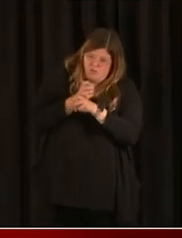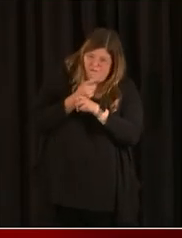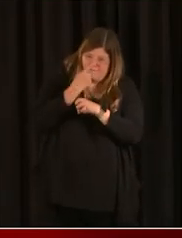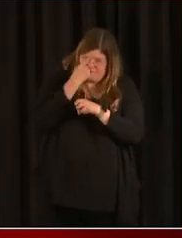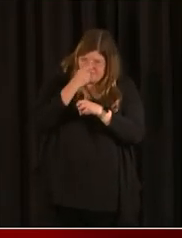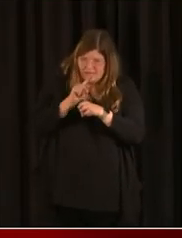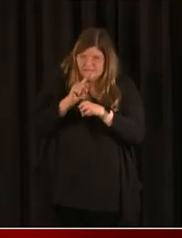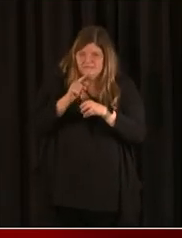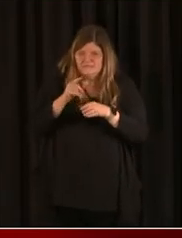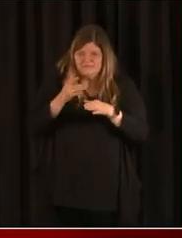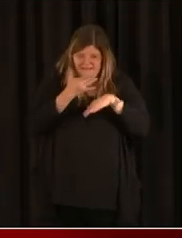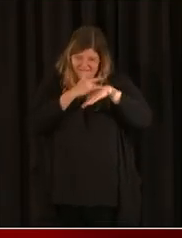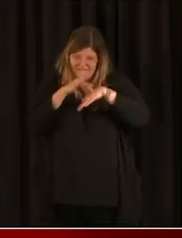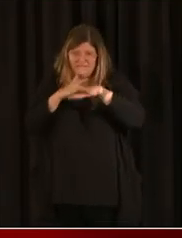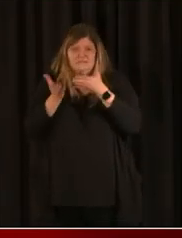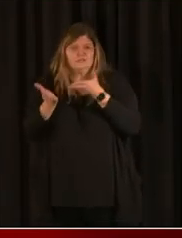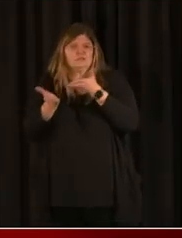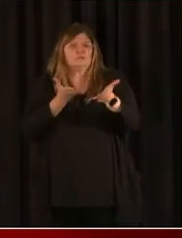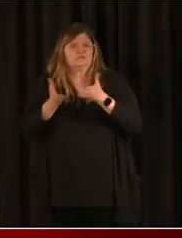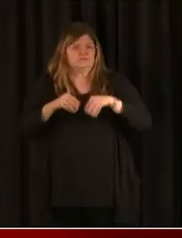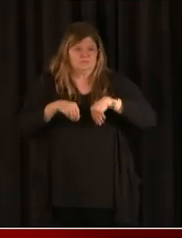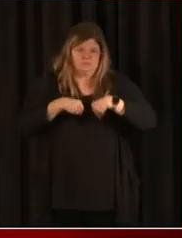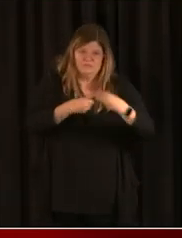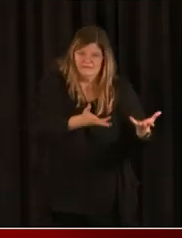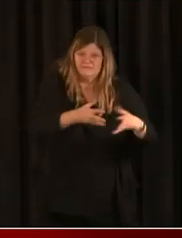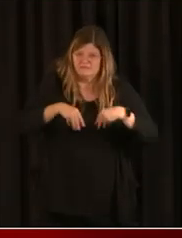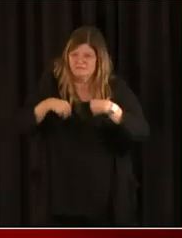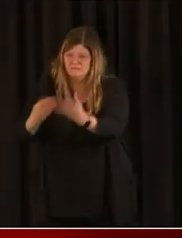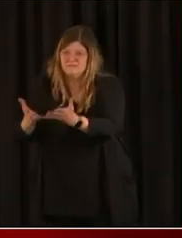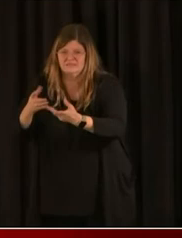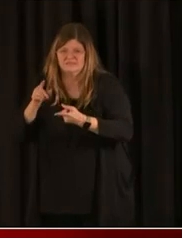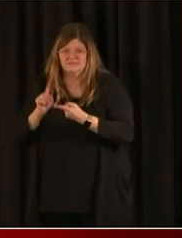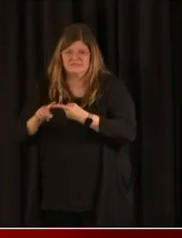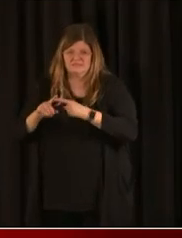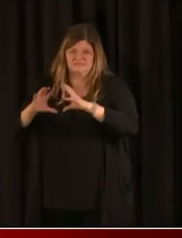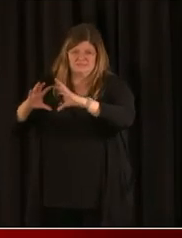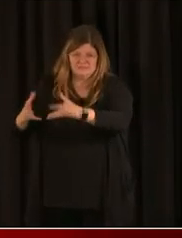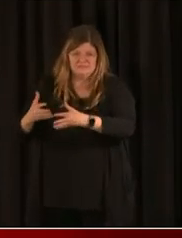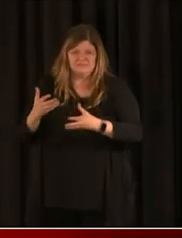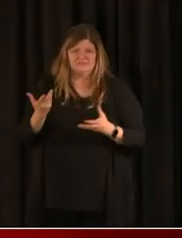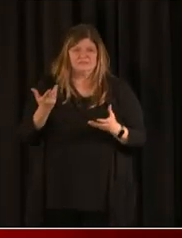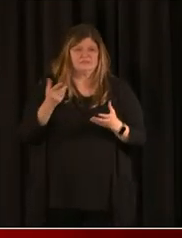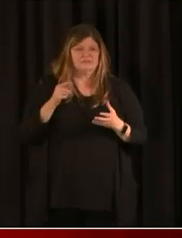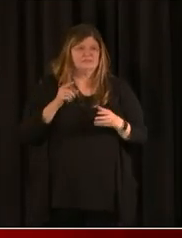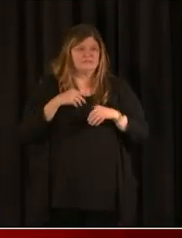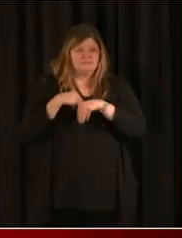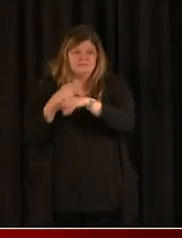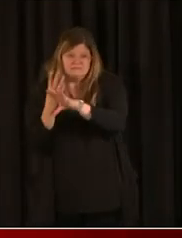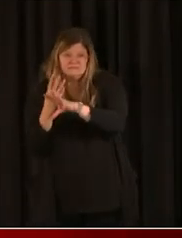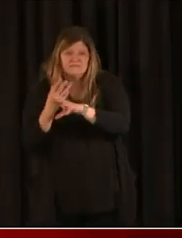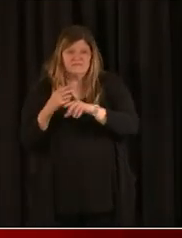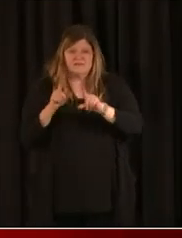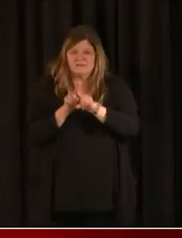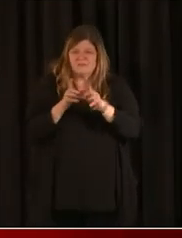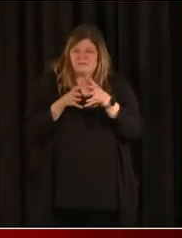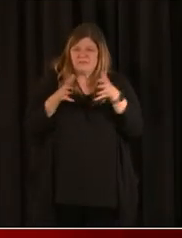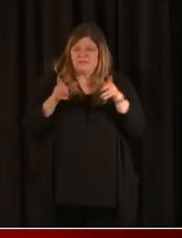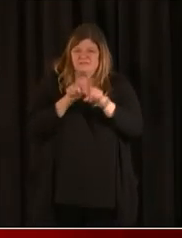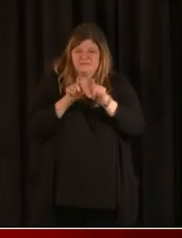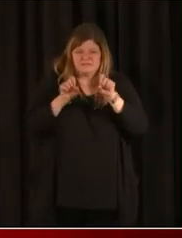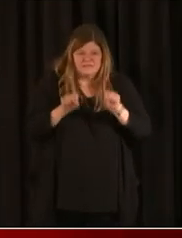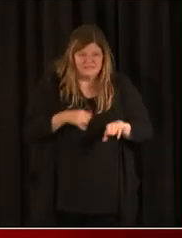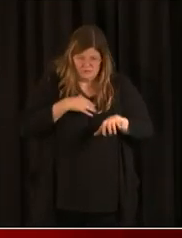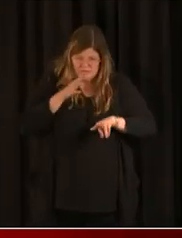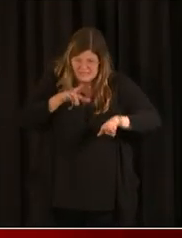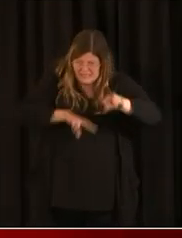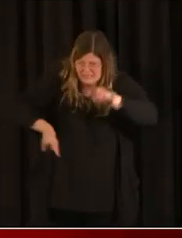service providers to provide as much of those services remotely as possible. We're looking forward to the in-person